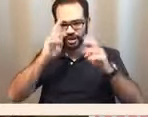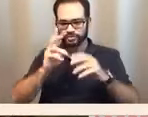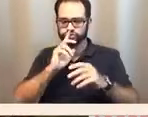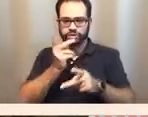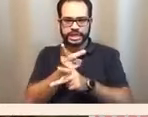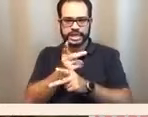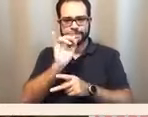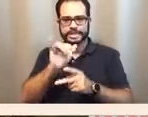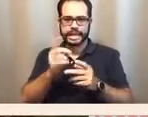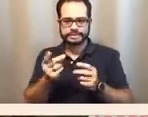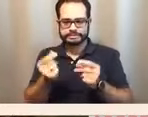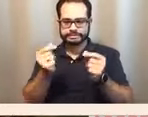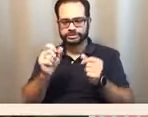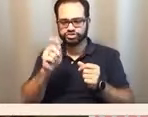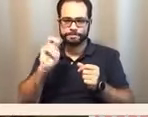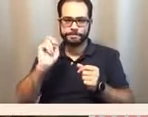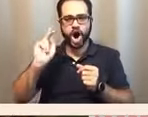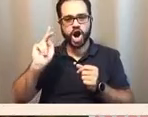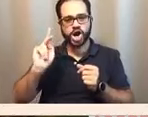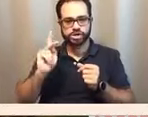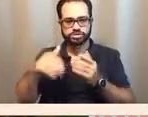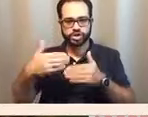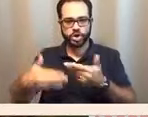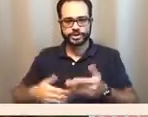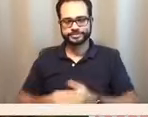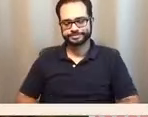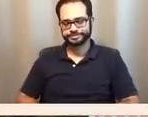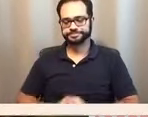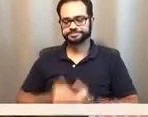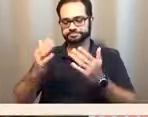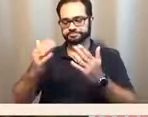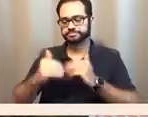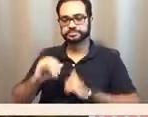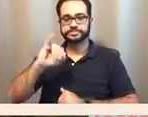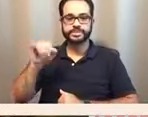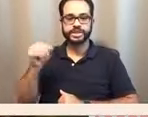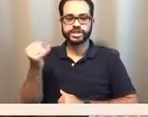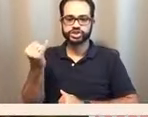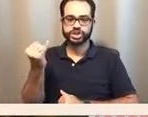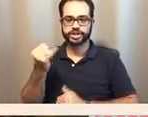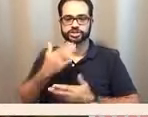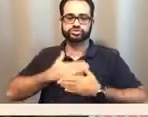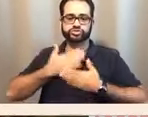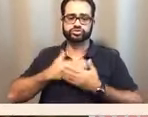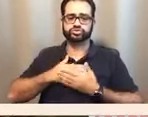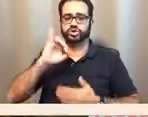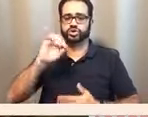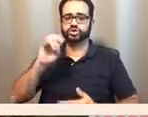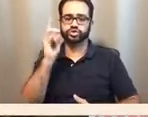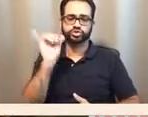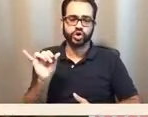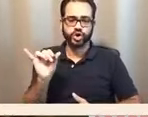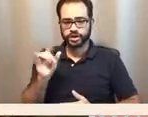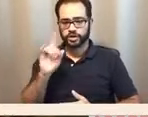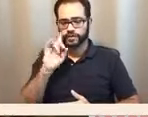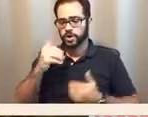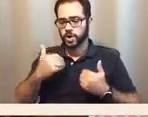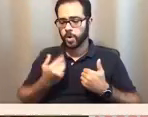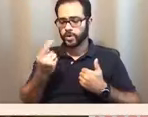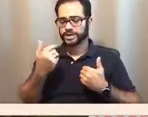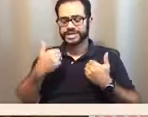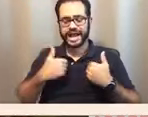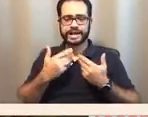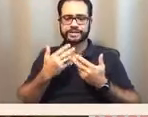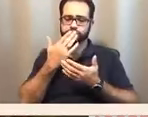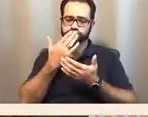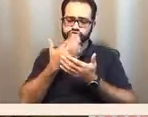going. Now, Jay, joy. To foster a wonderful attitude so that you always enjoy being